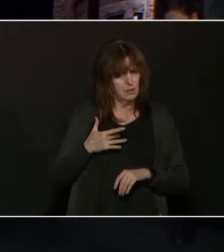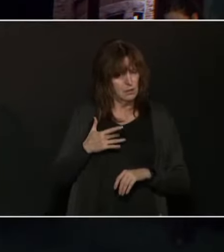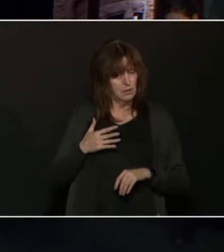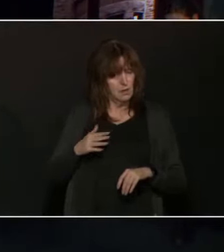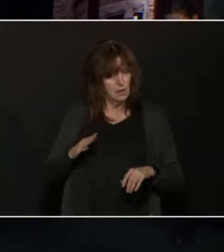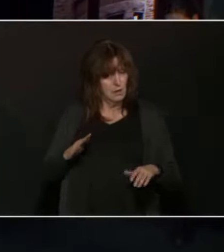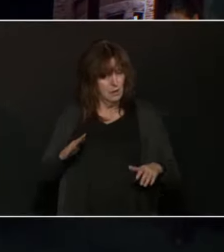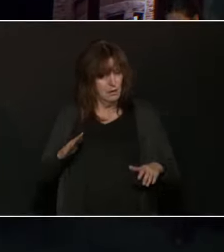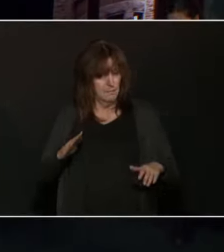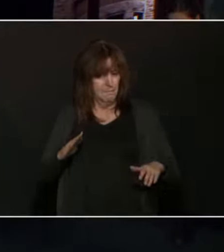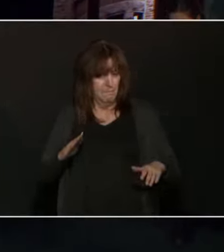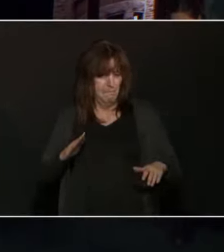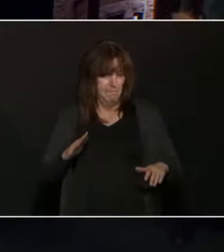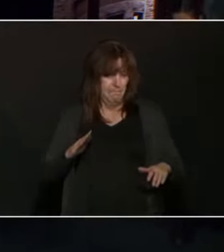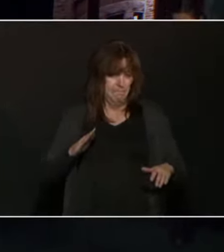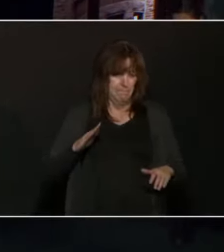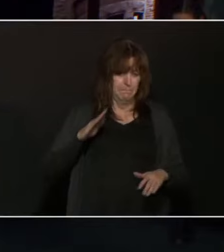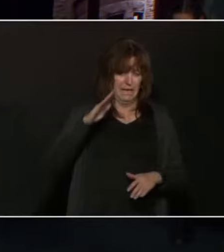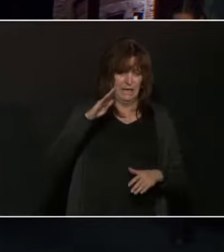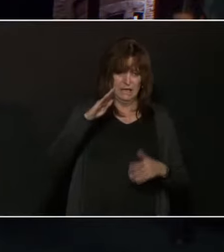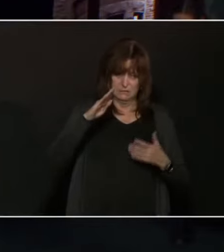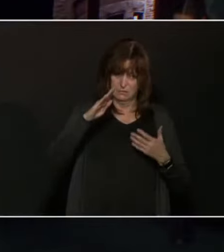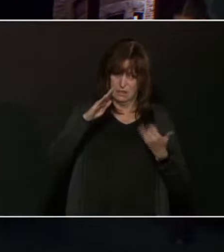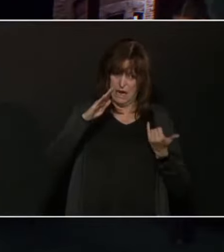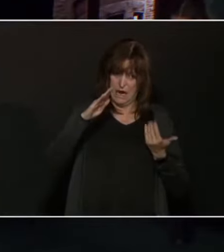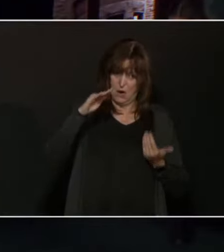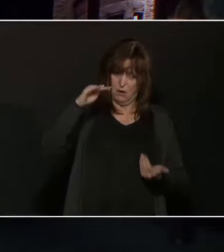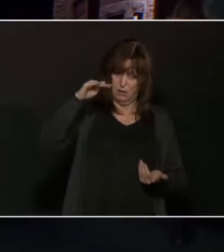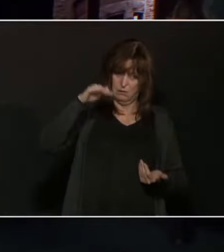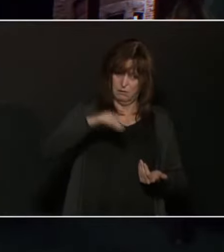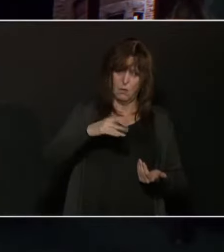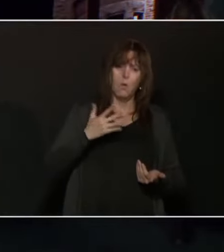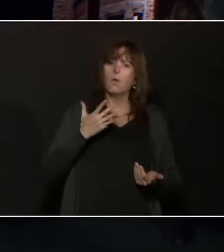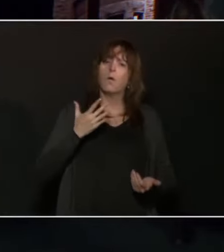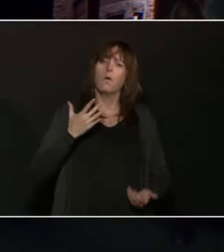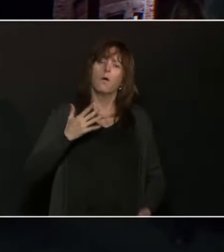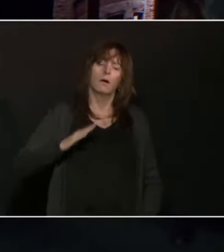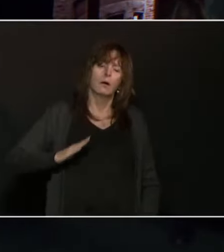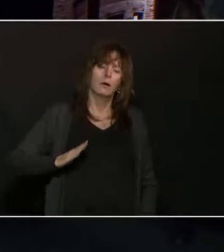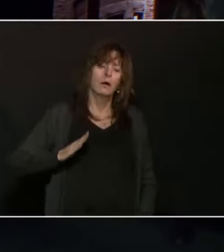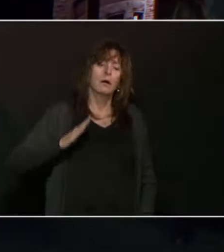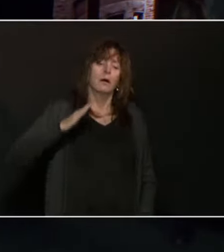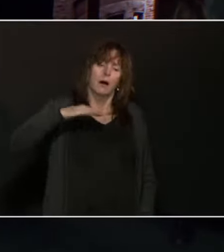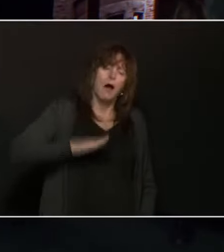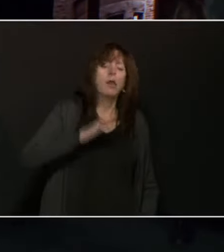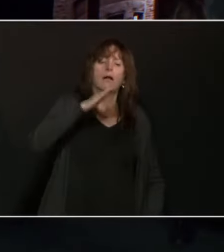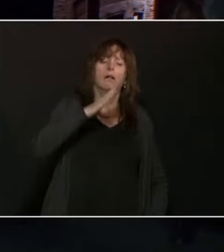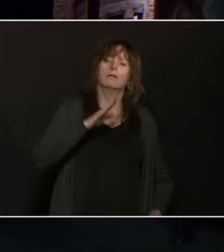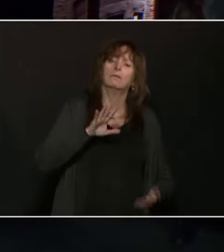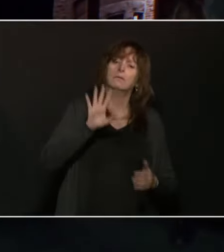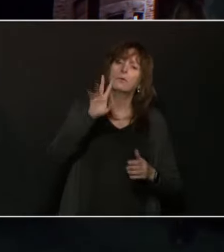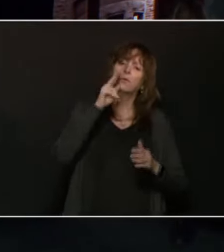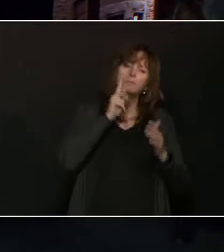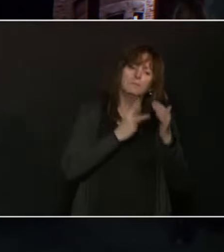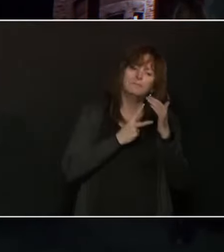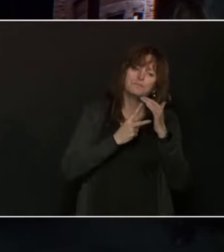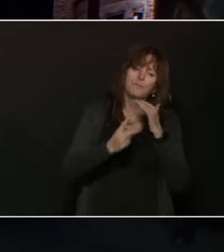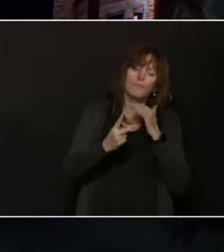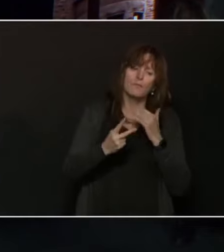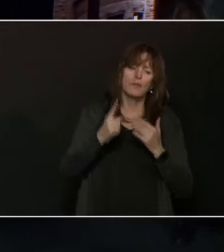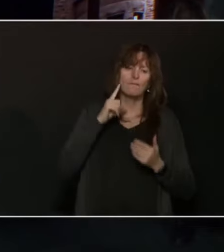just a dip that could go higher? Where are we in your estimation in terms of the second wave?